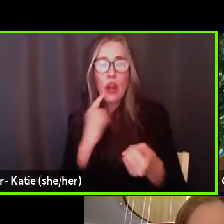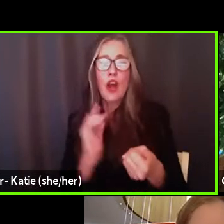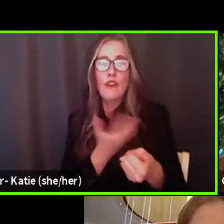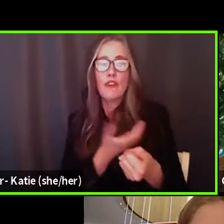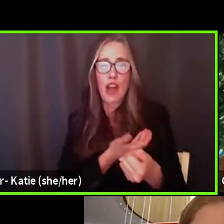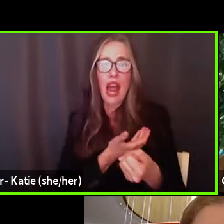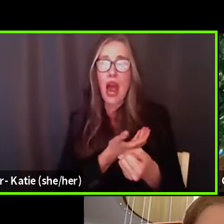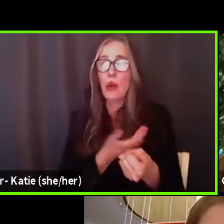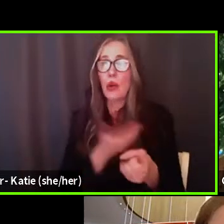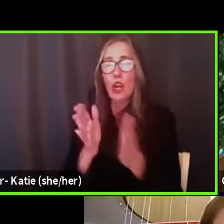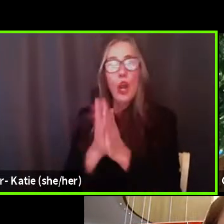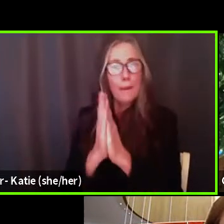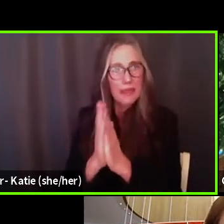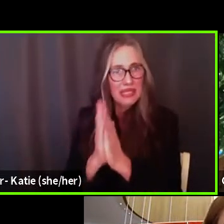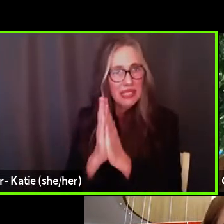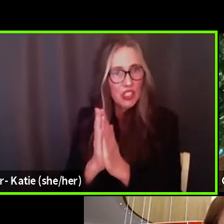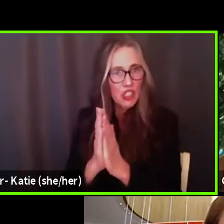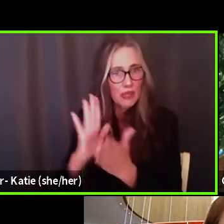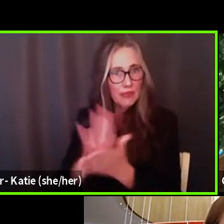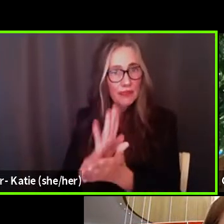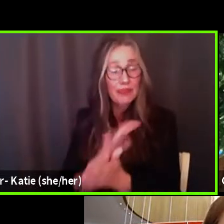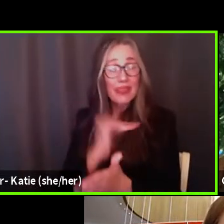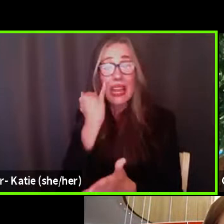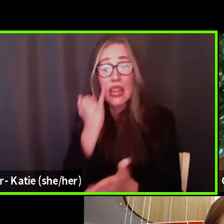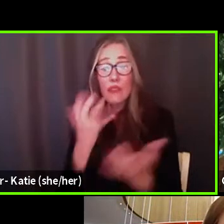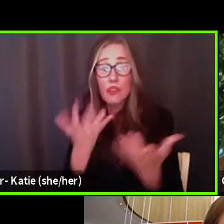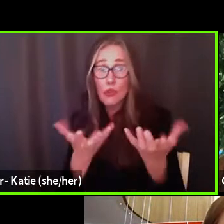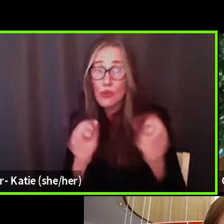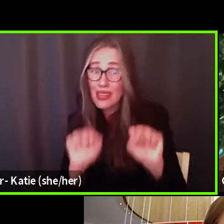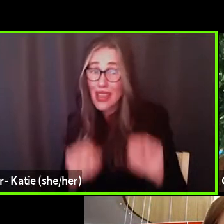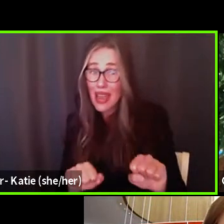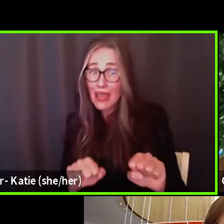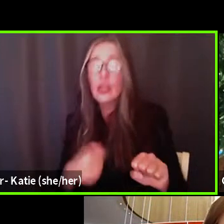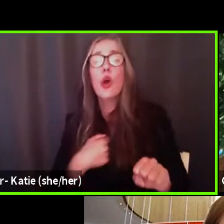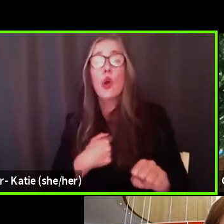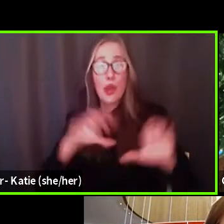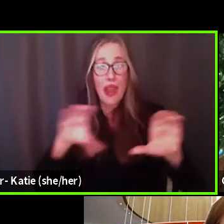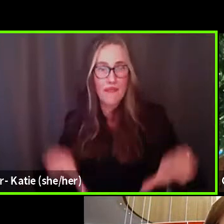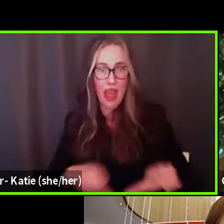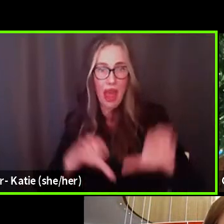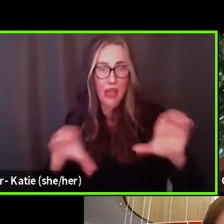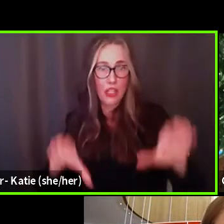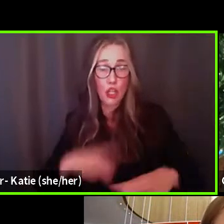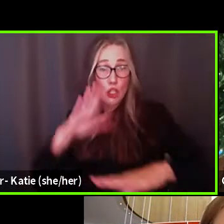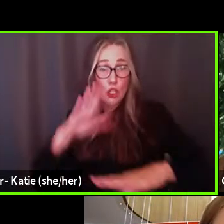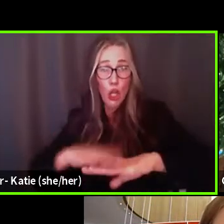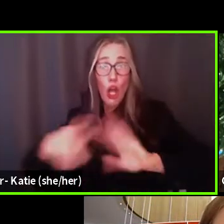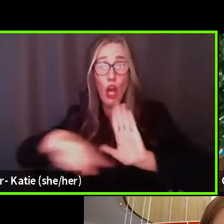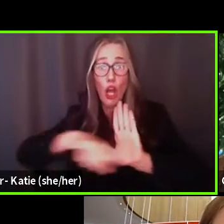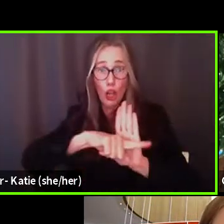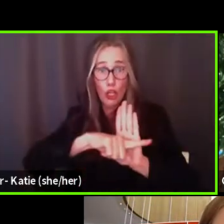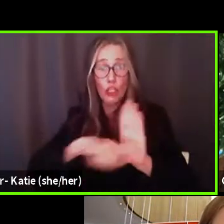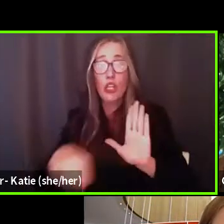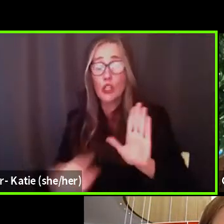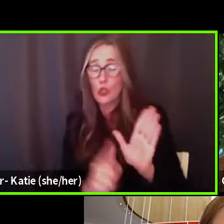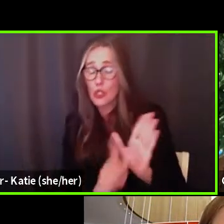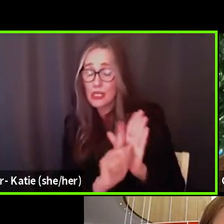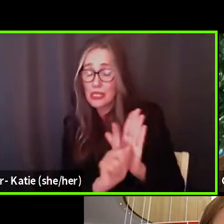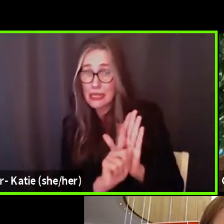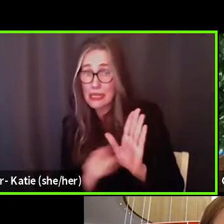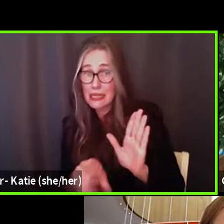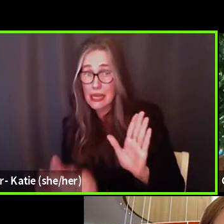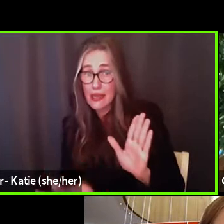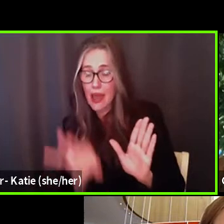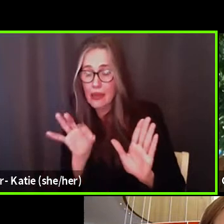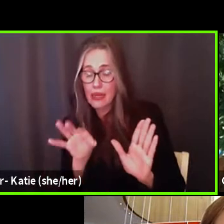um if you can there's also a link in that action alert to the petition where you can directly click and